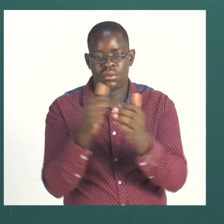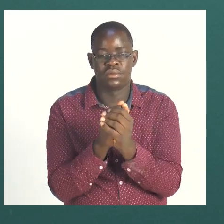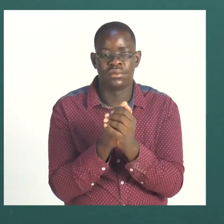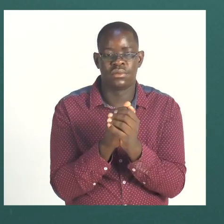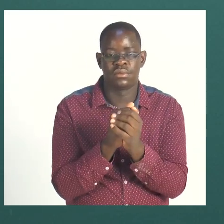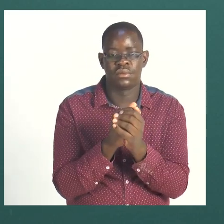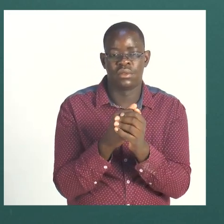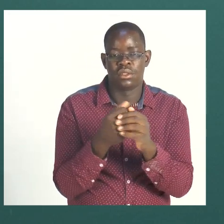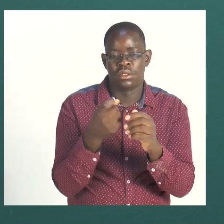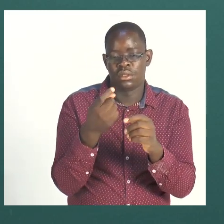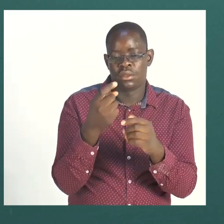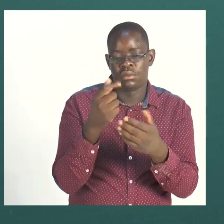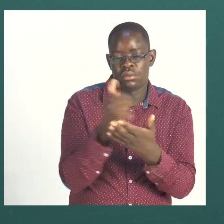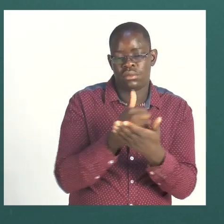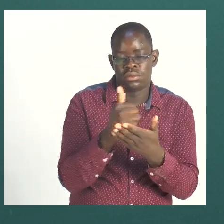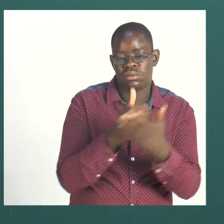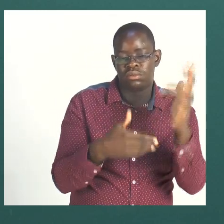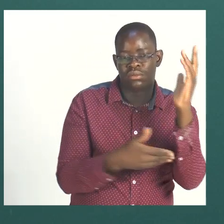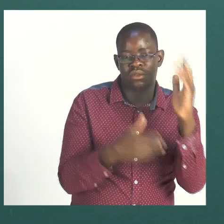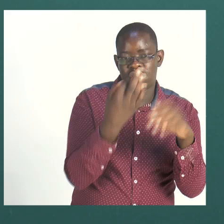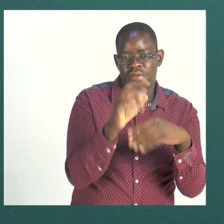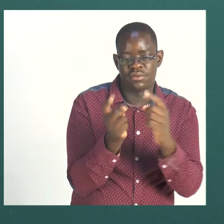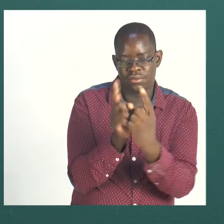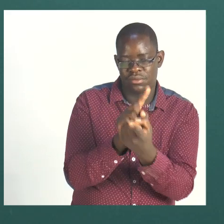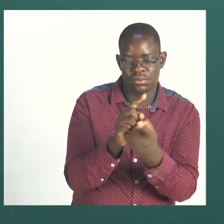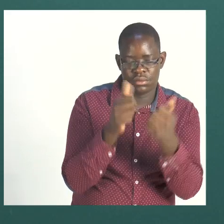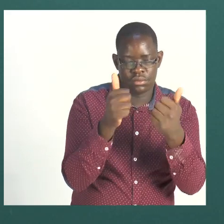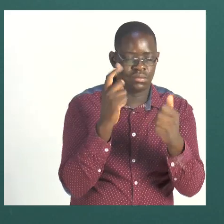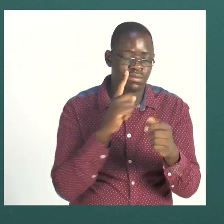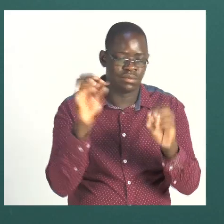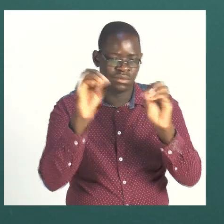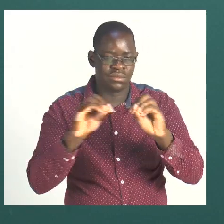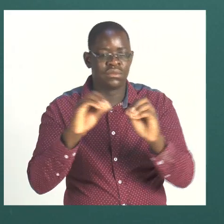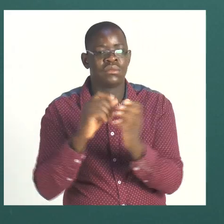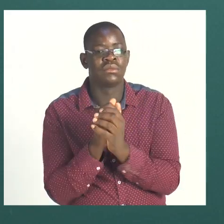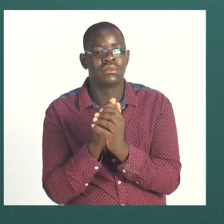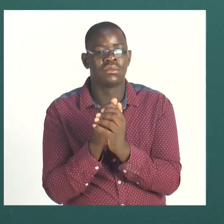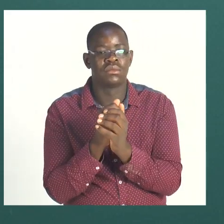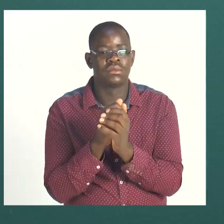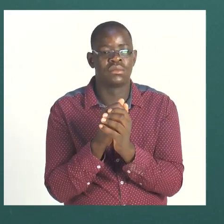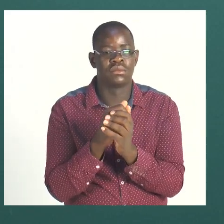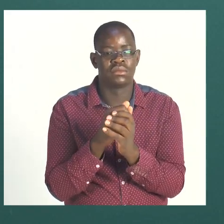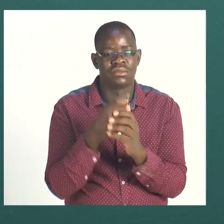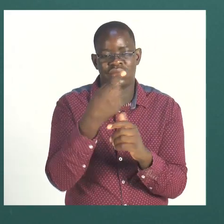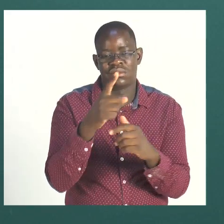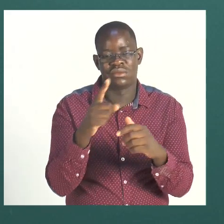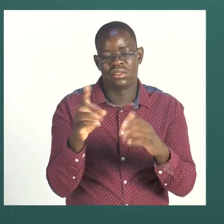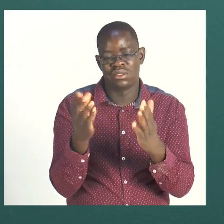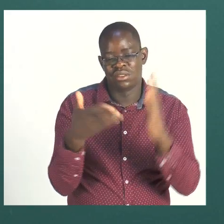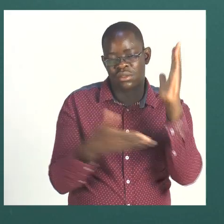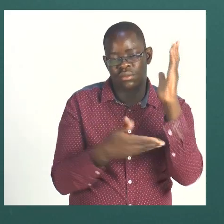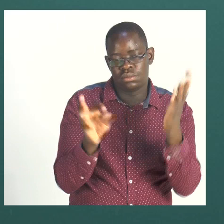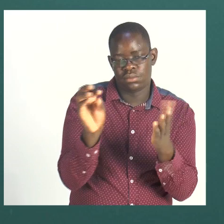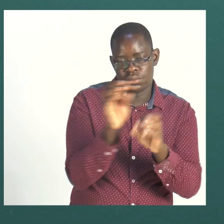Land reclamation can lead to deforestation if not carefully managed. Deforestation has the following effects on the